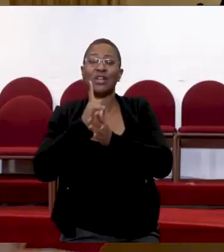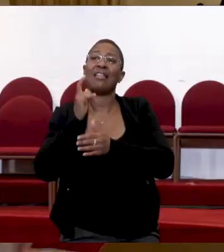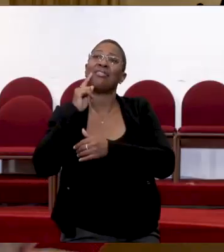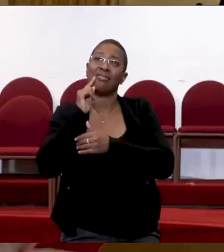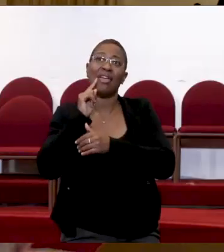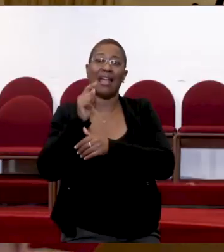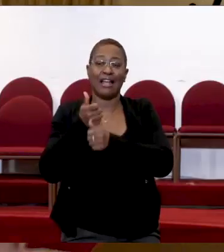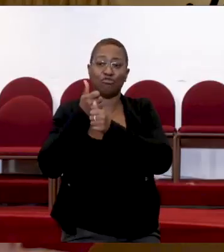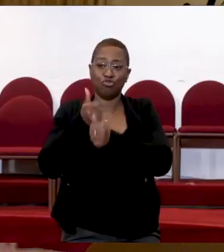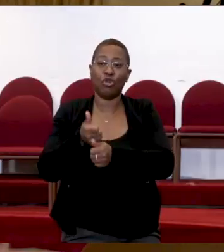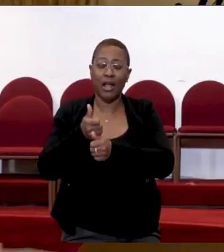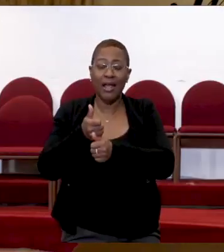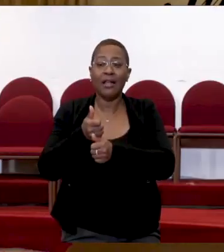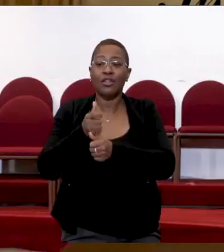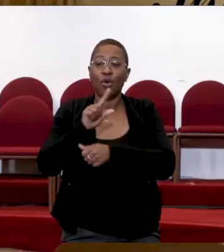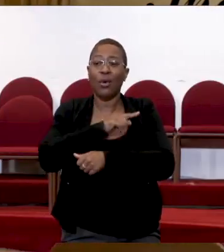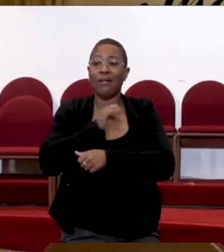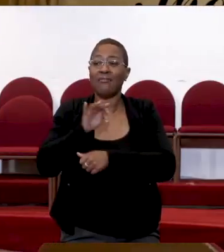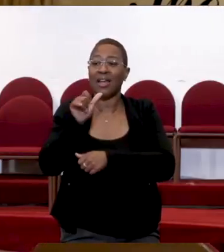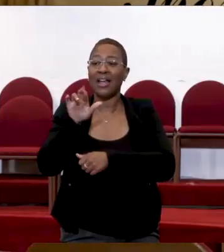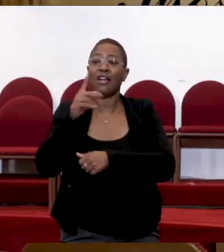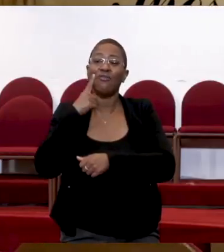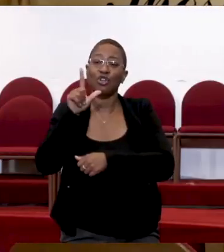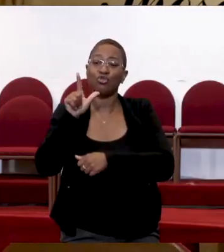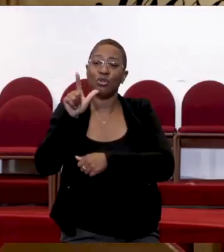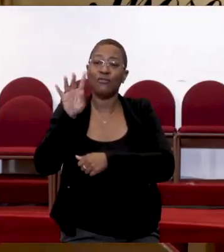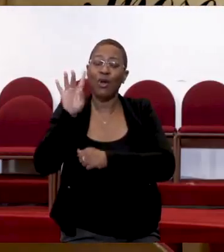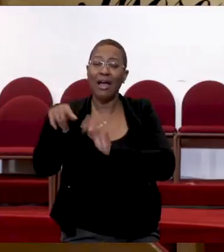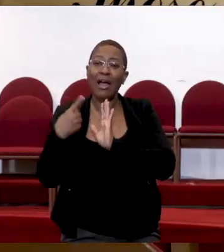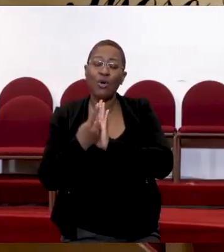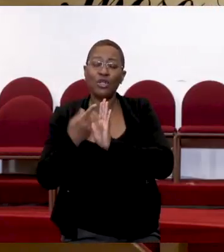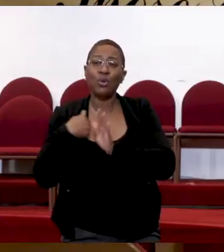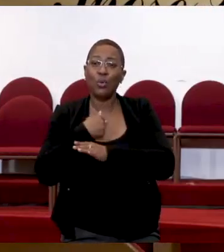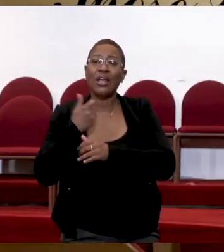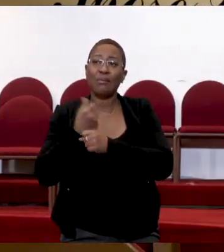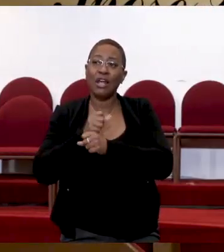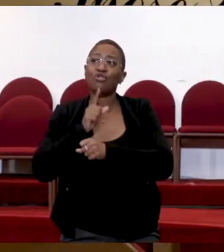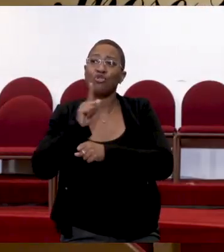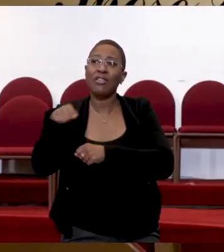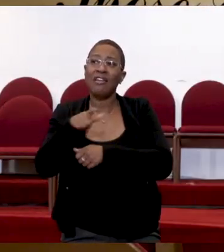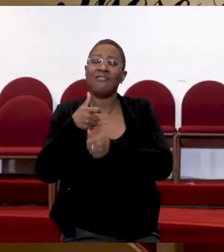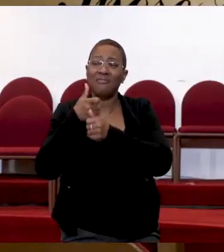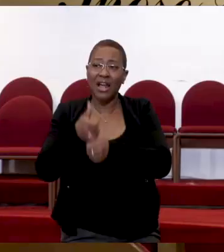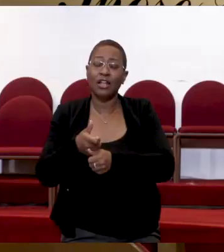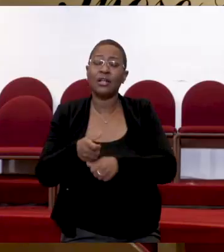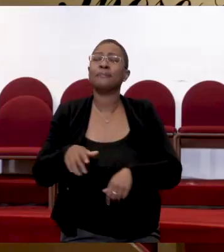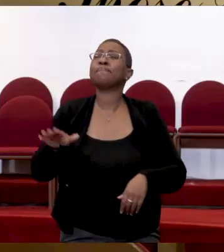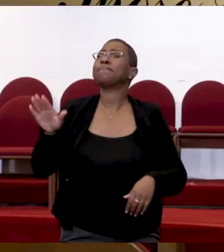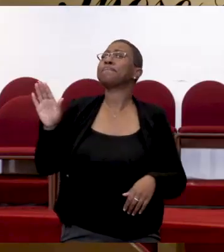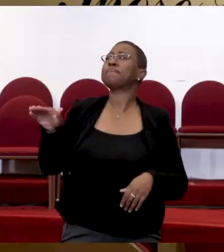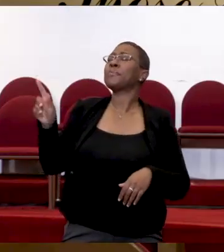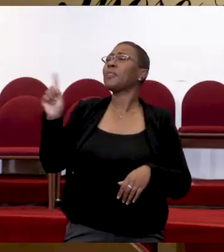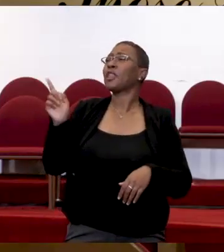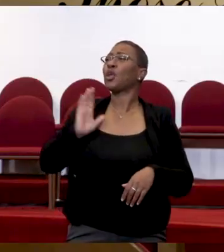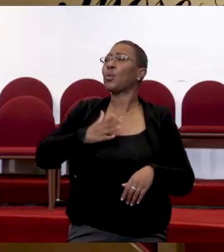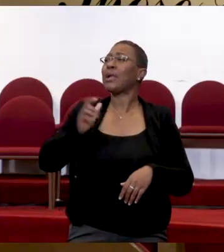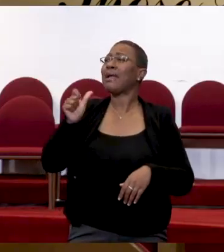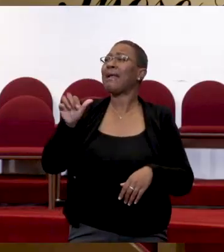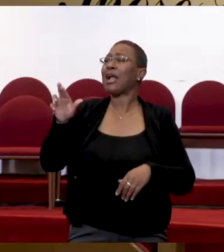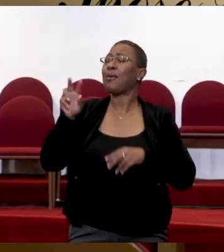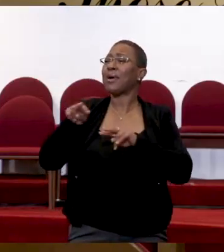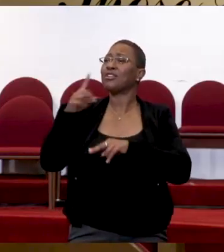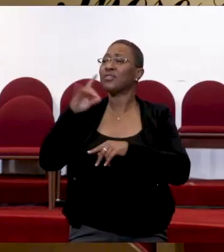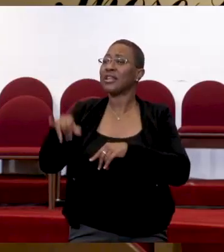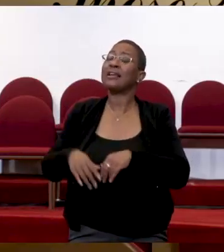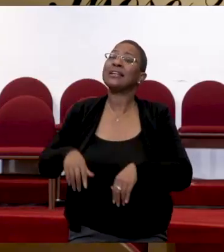air 24 hours so that we can enforce it. So I want to ask Dave Bell, where are we on the air monitors in this area? Yes, sir.